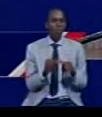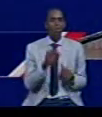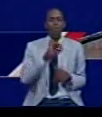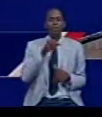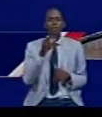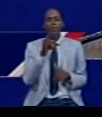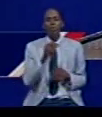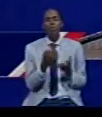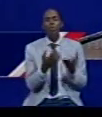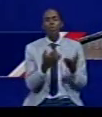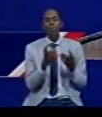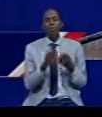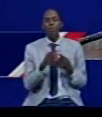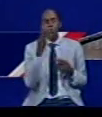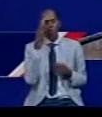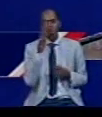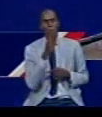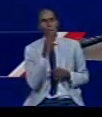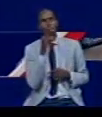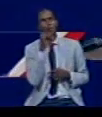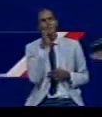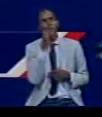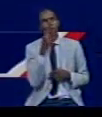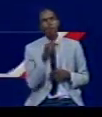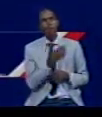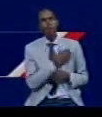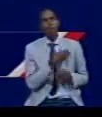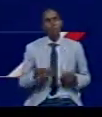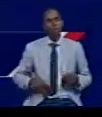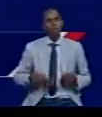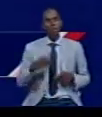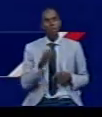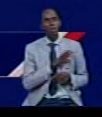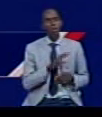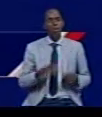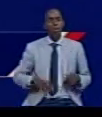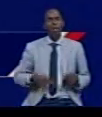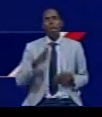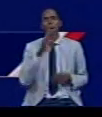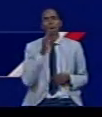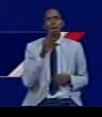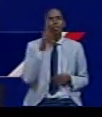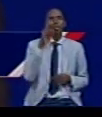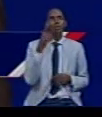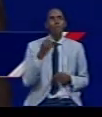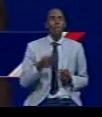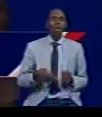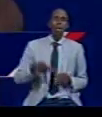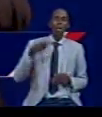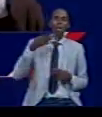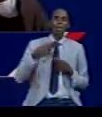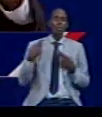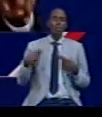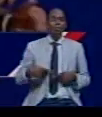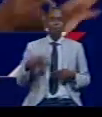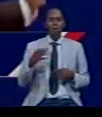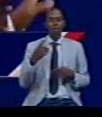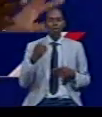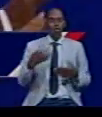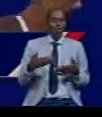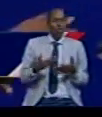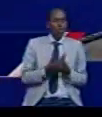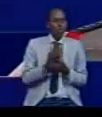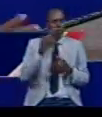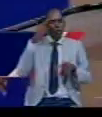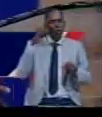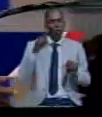you the Christ? Are you the Messiah? Are you that high priest of the new covenant that will be different